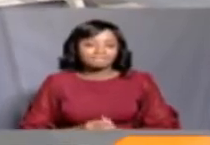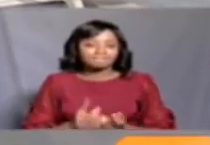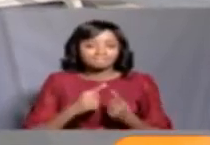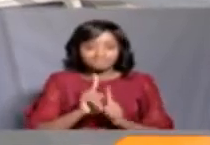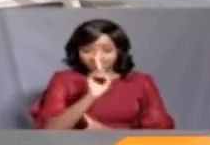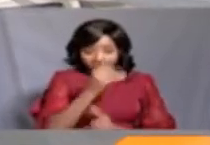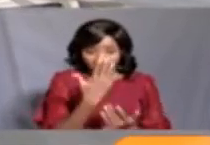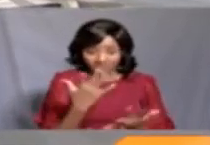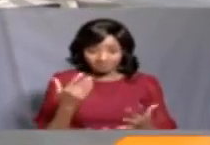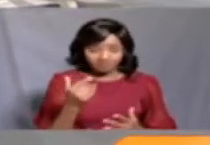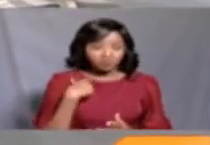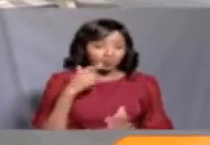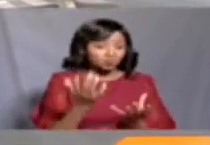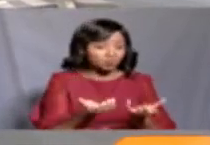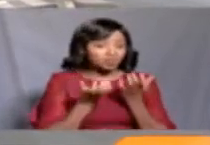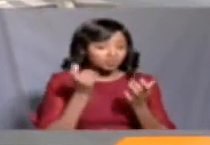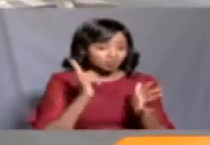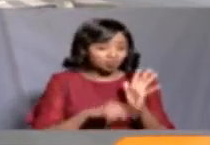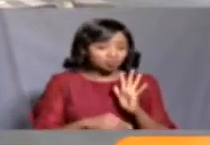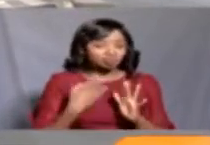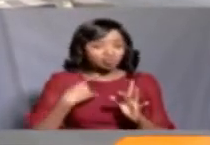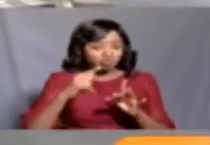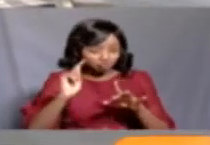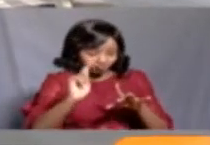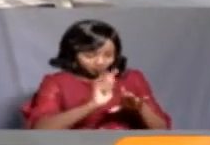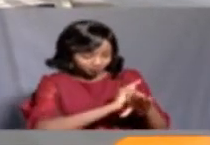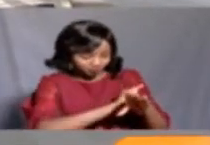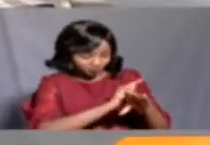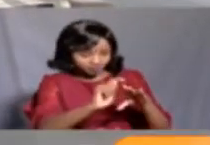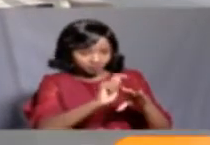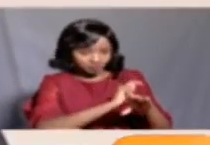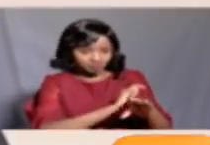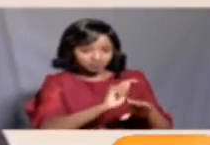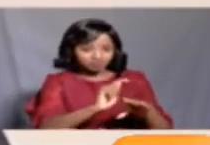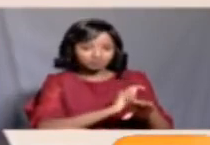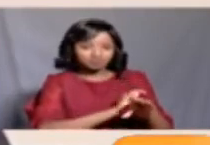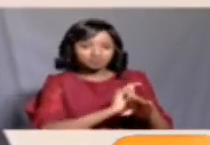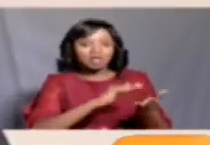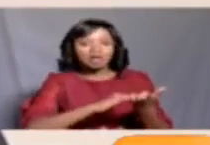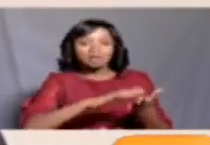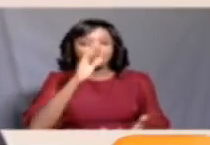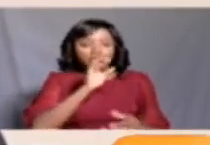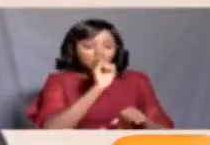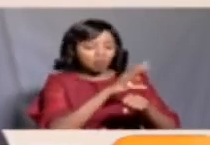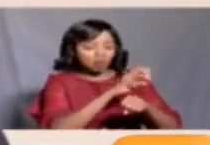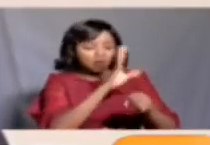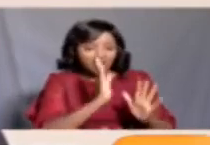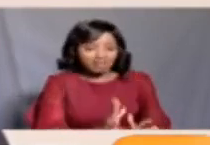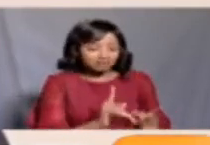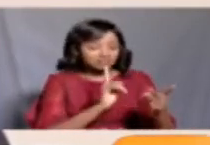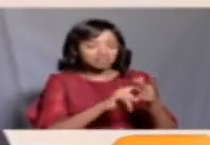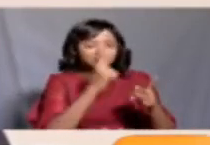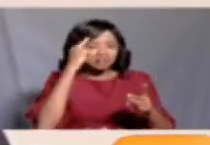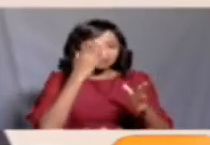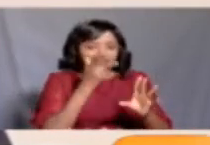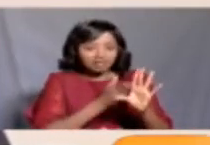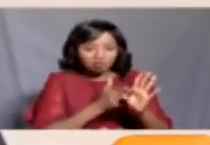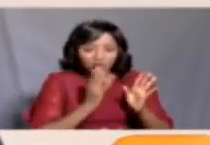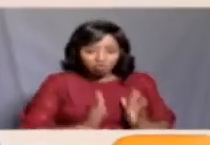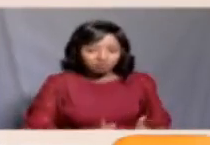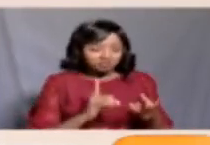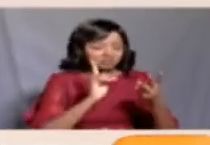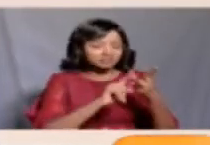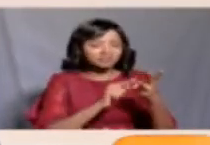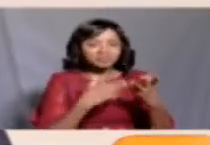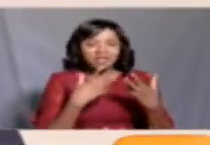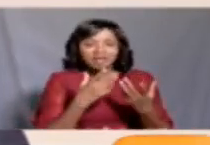to do is to actually train more psychologists. Mm. And train more counselors and train more mental health practitioners.